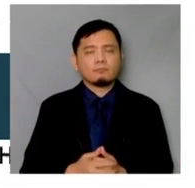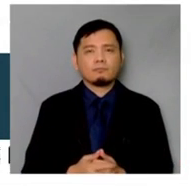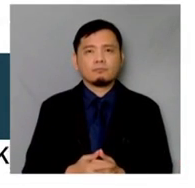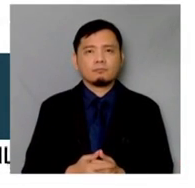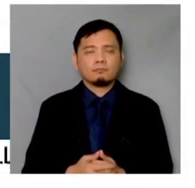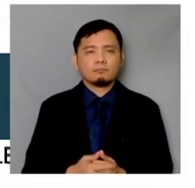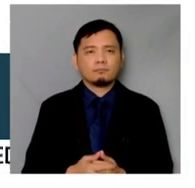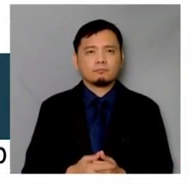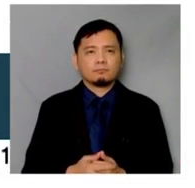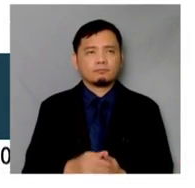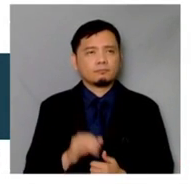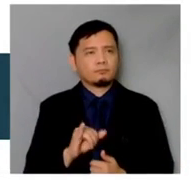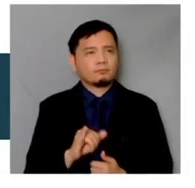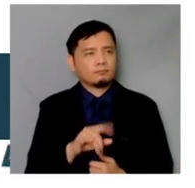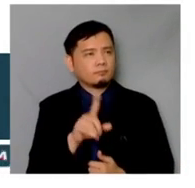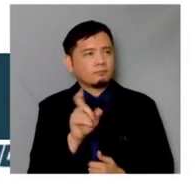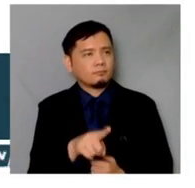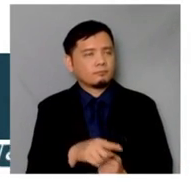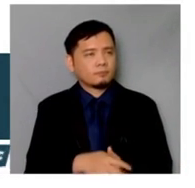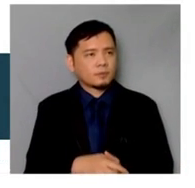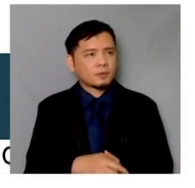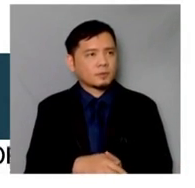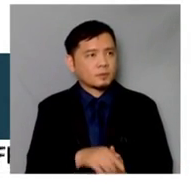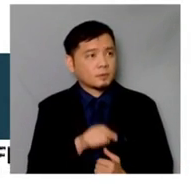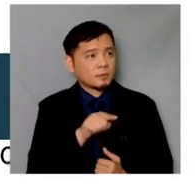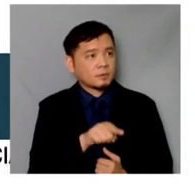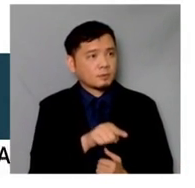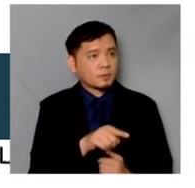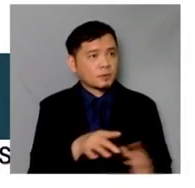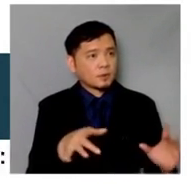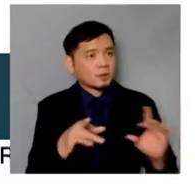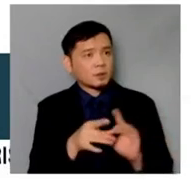Did Mr. Ragos ever have any links to Peter Ko?